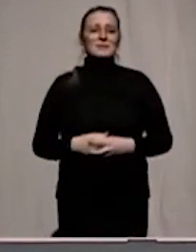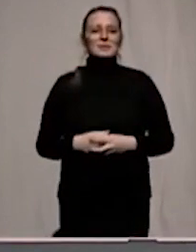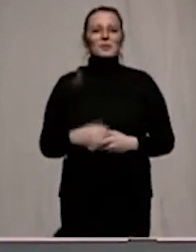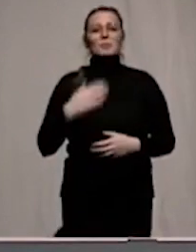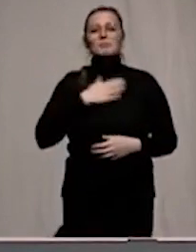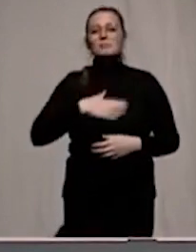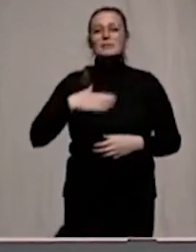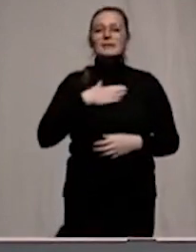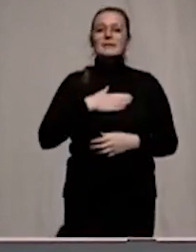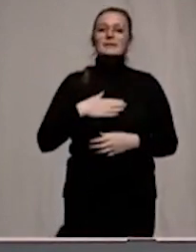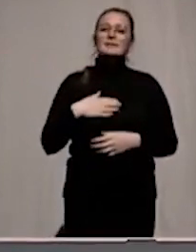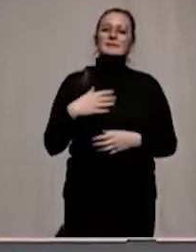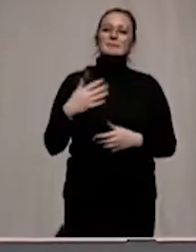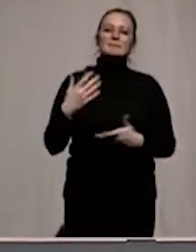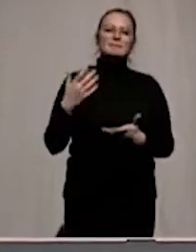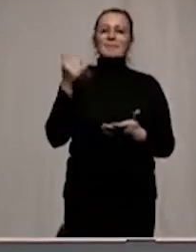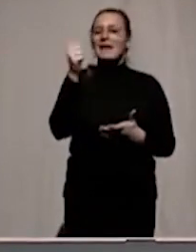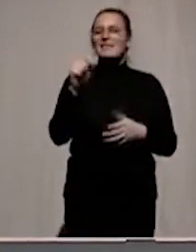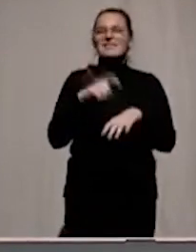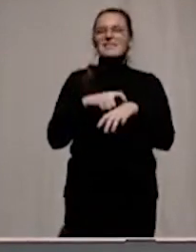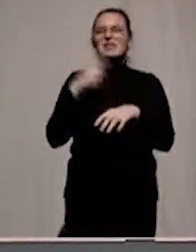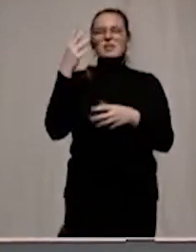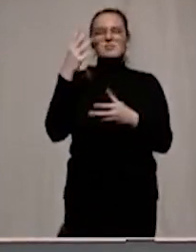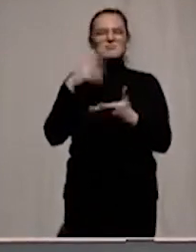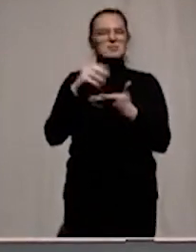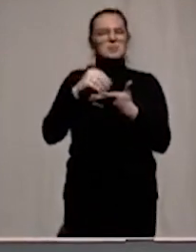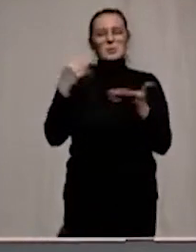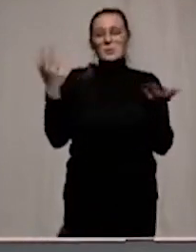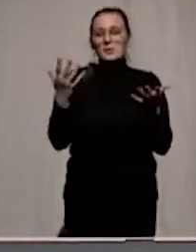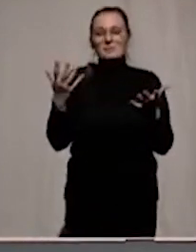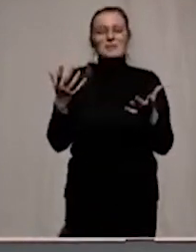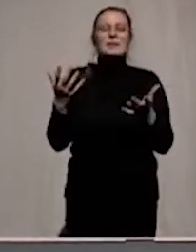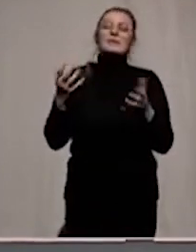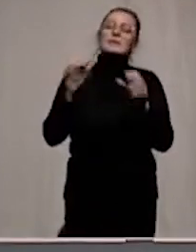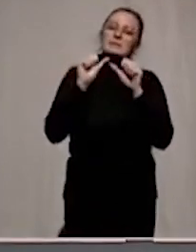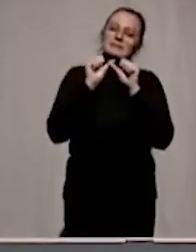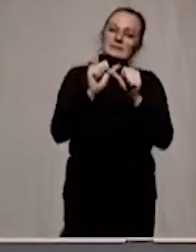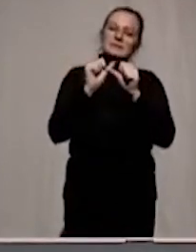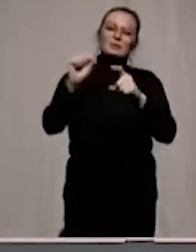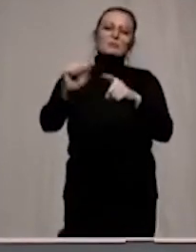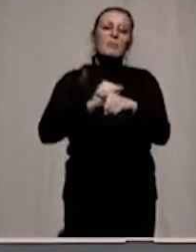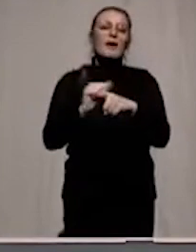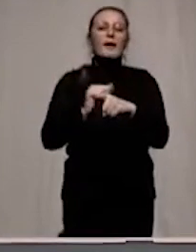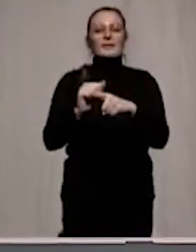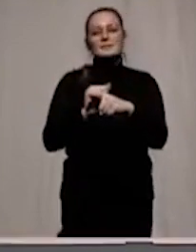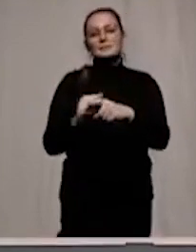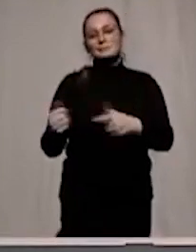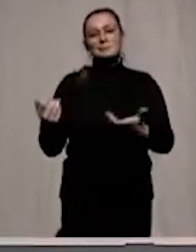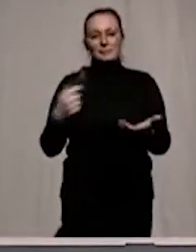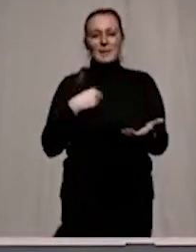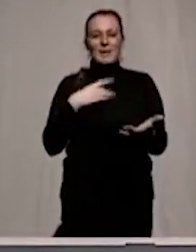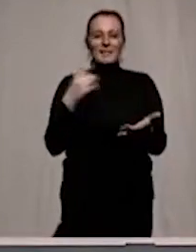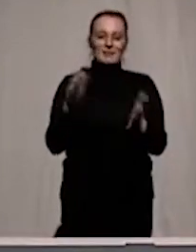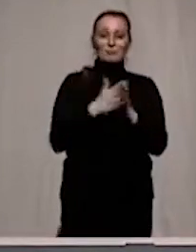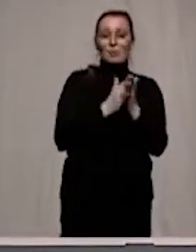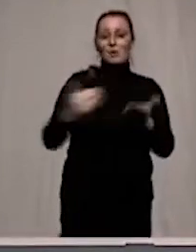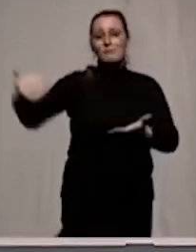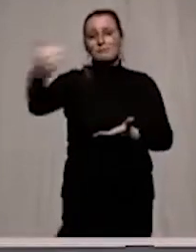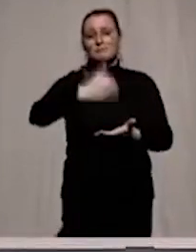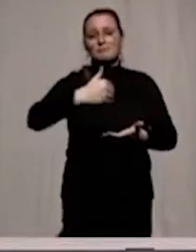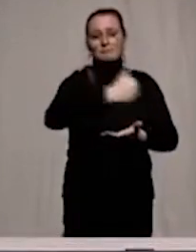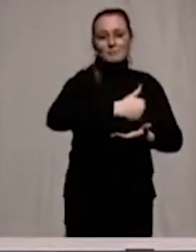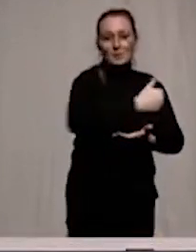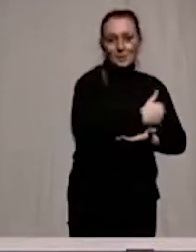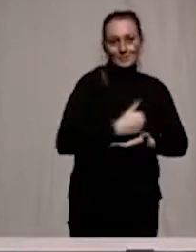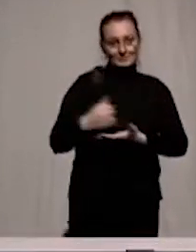today, is practice. Practice, practice, practice. Get your books. Collect books. I like to collect books. That's why I brought these here today. So 2 of